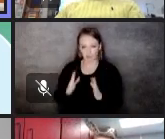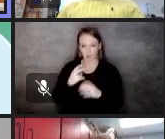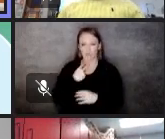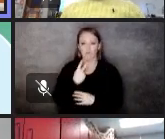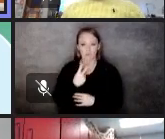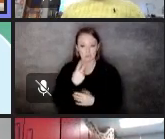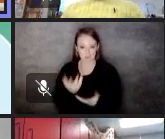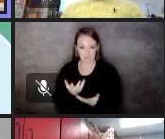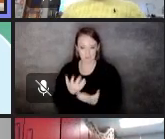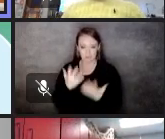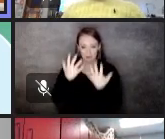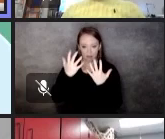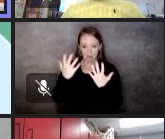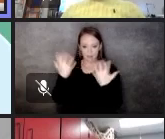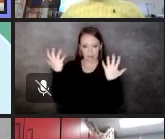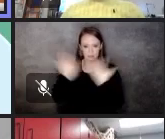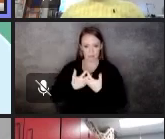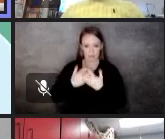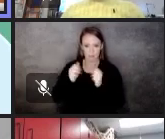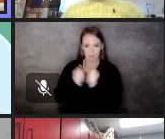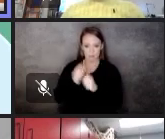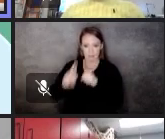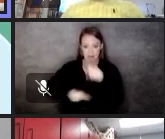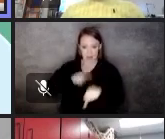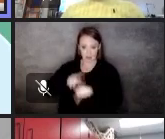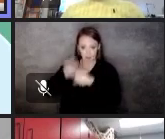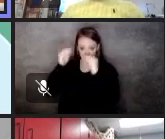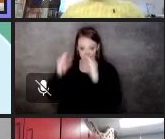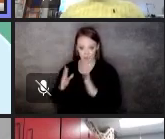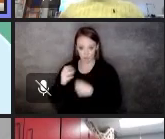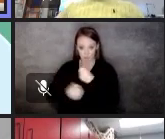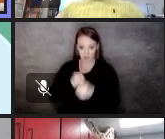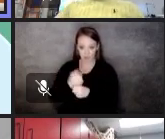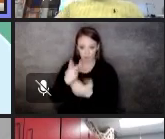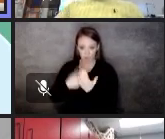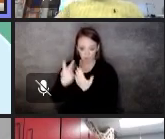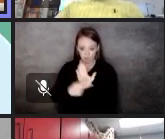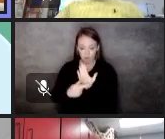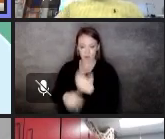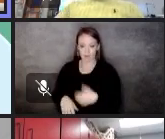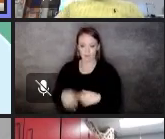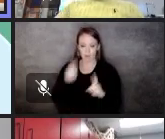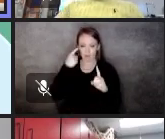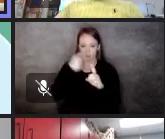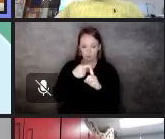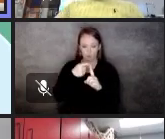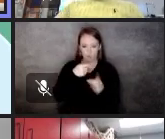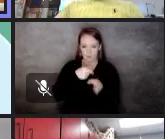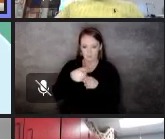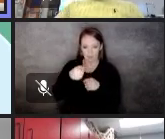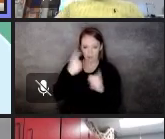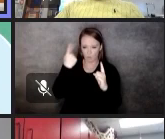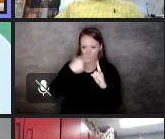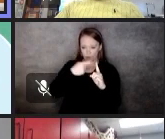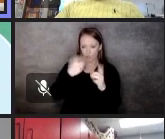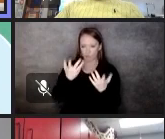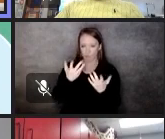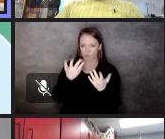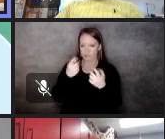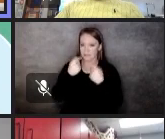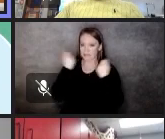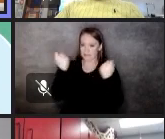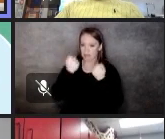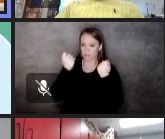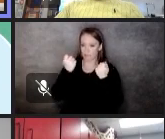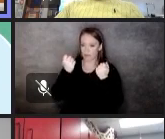National Teacher of the Year program. And the primary goals of Kentucky Teacher of the Year is to celebrate excellence and